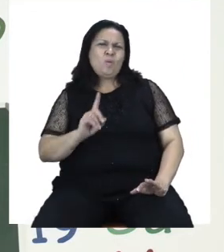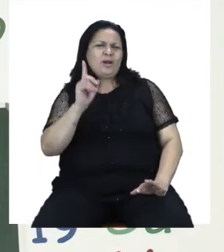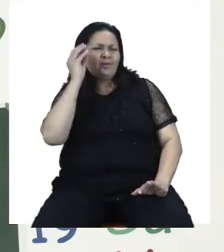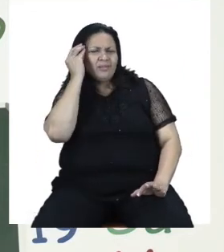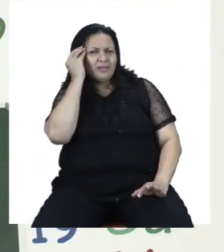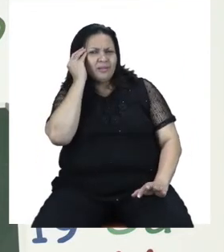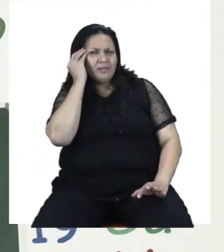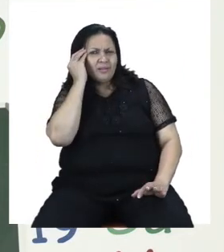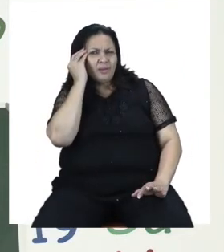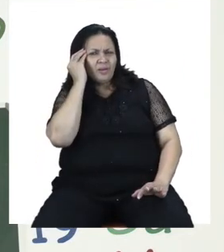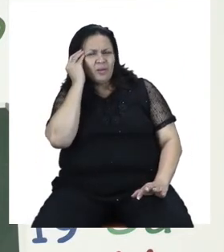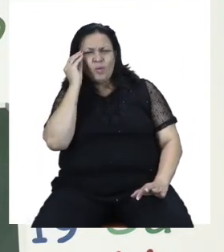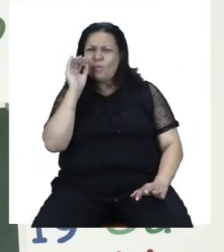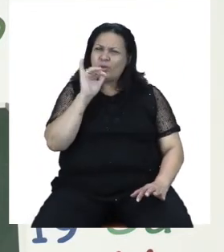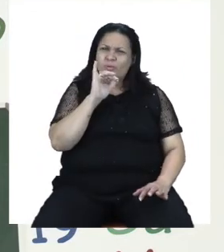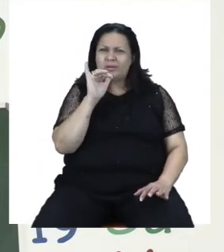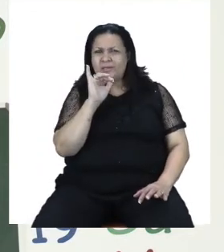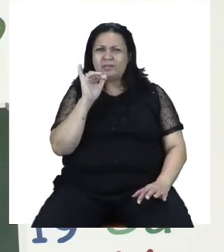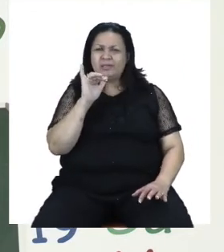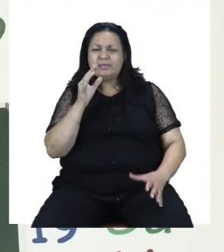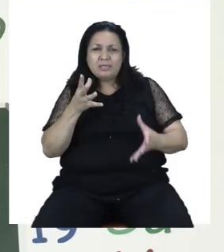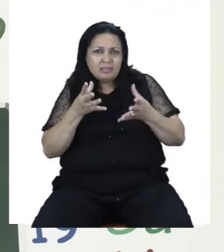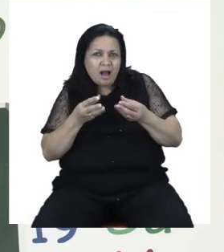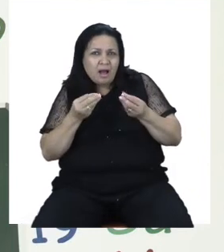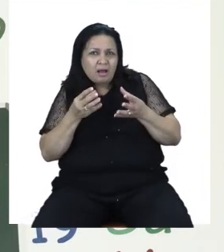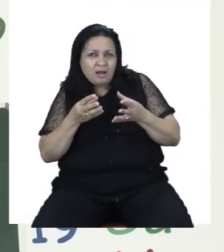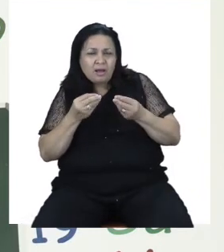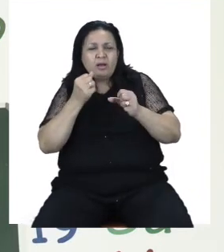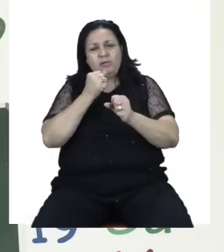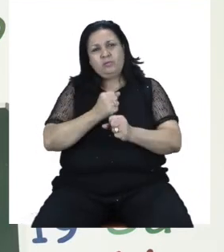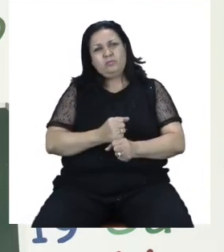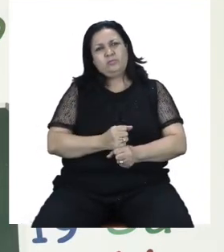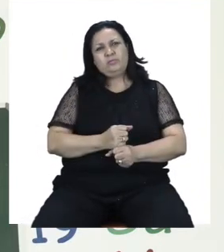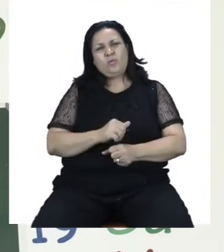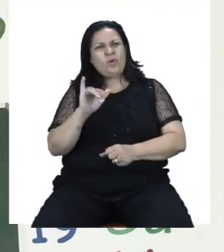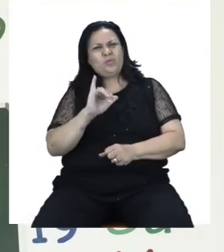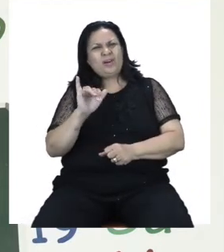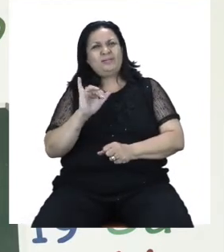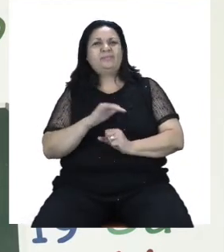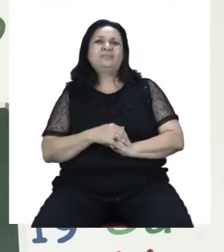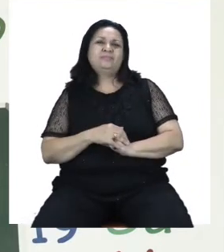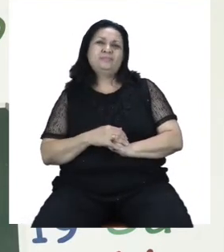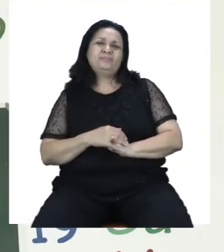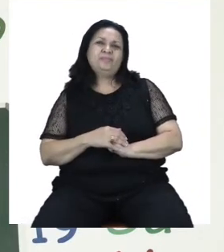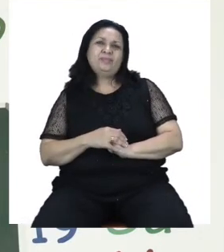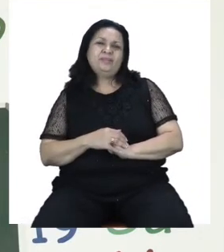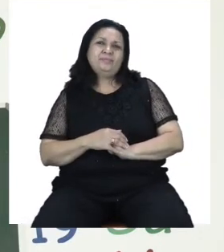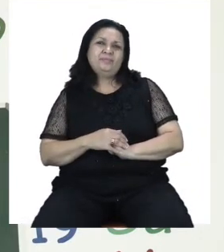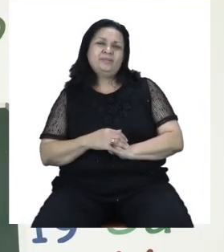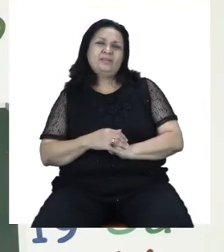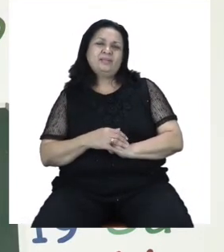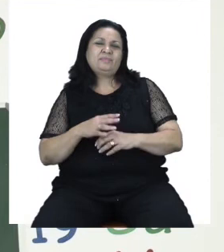think he's hard? Well, when I squeeze him, he's very cute and cuddly. He